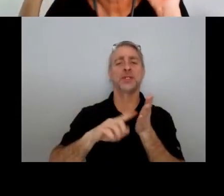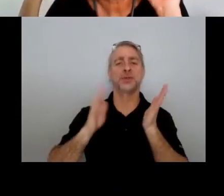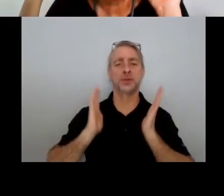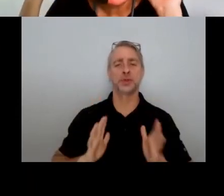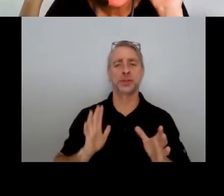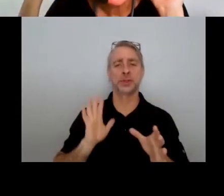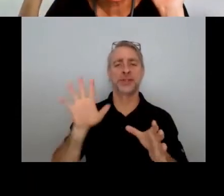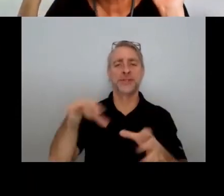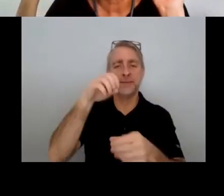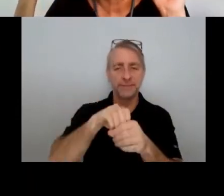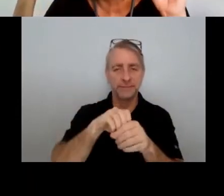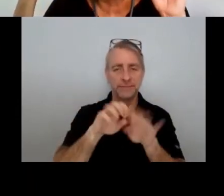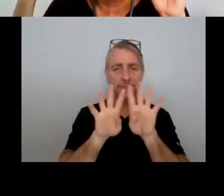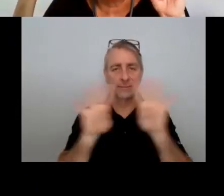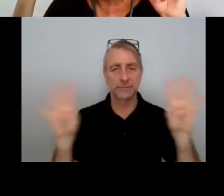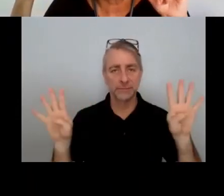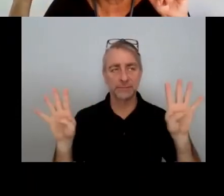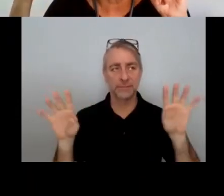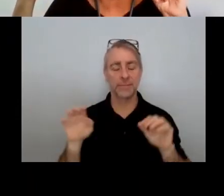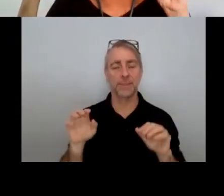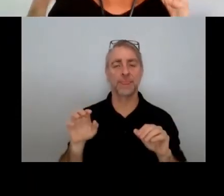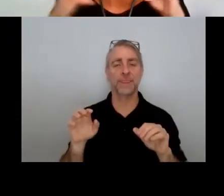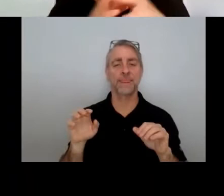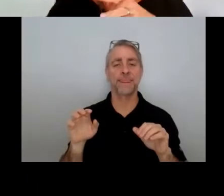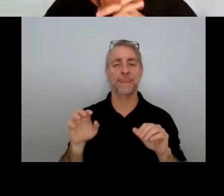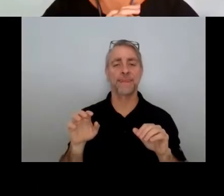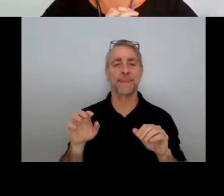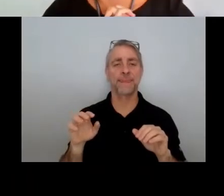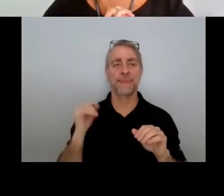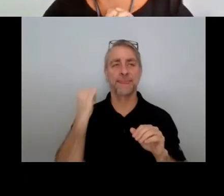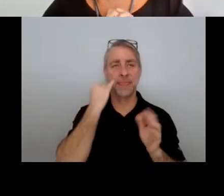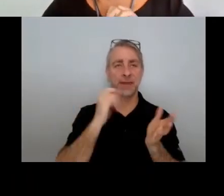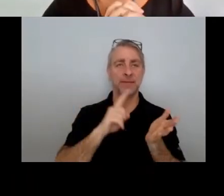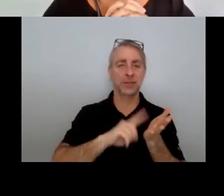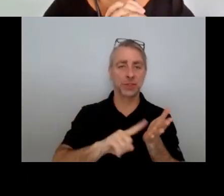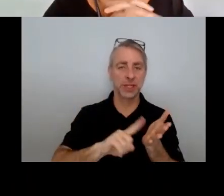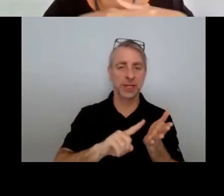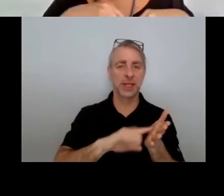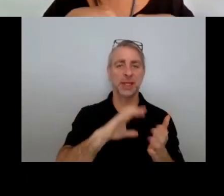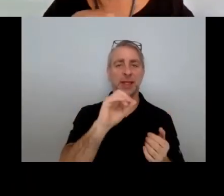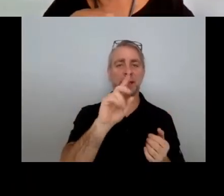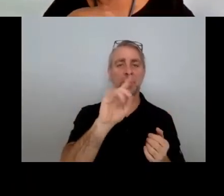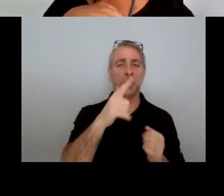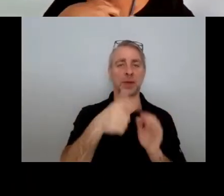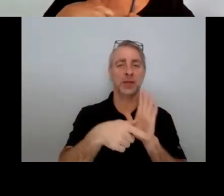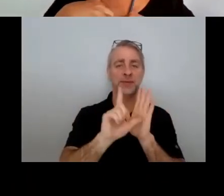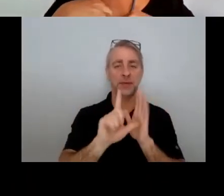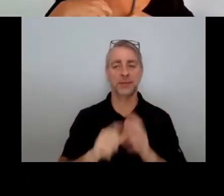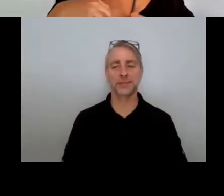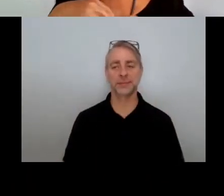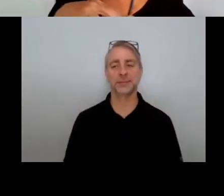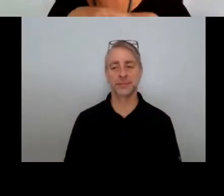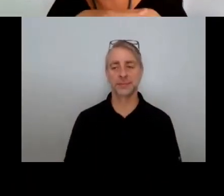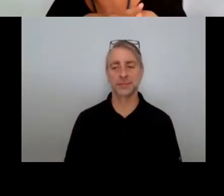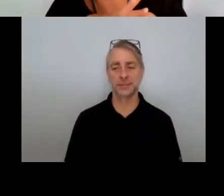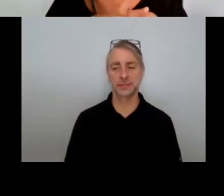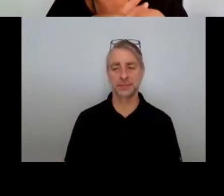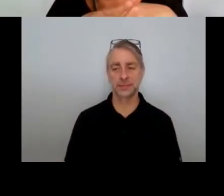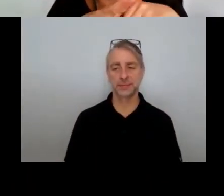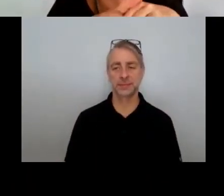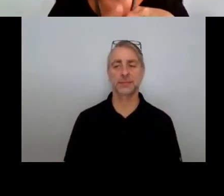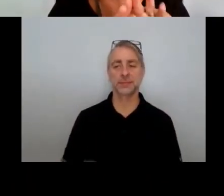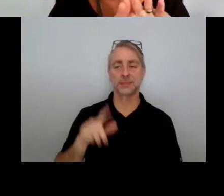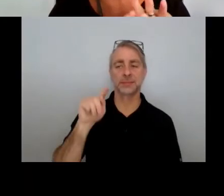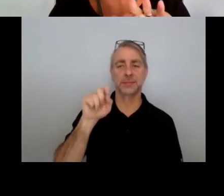actual, as you check the reviews, coding reviews? Oh, when you're coding. In Okay, your coding so as well. I guess